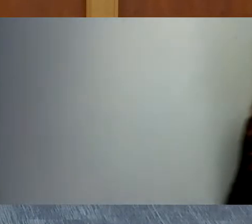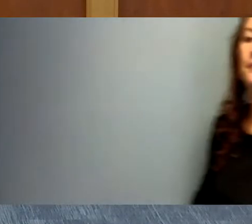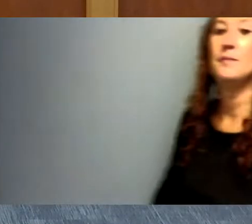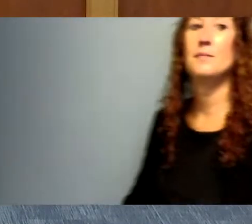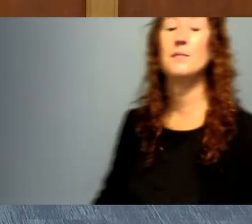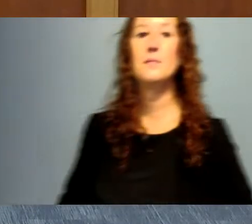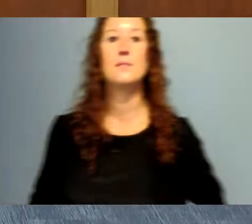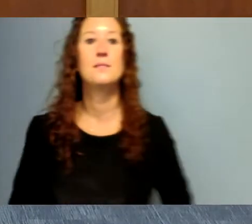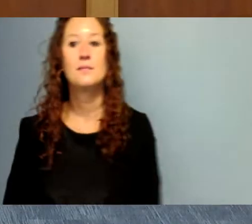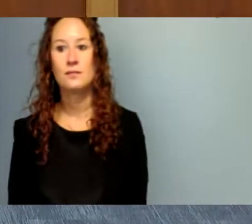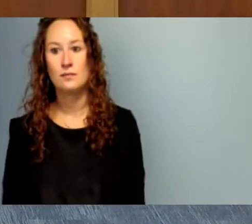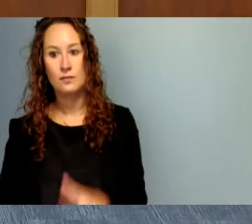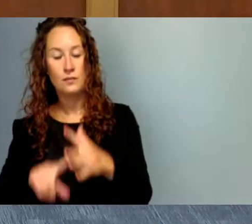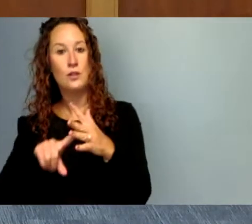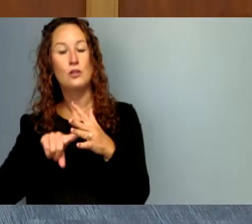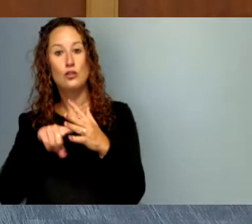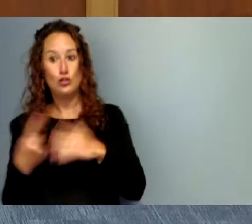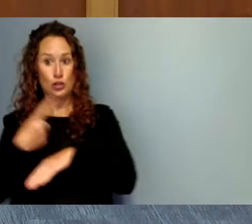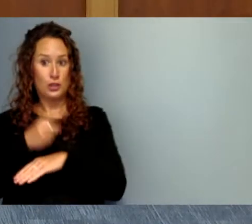the effective date would be September 1st?